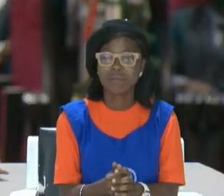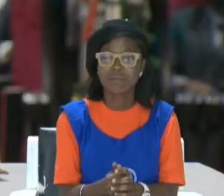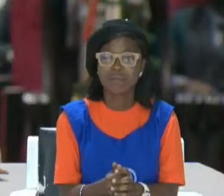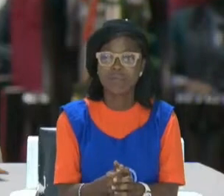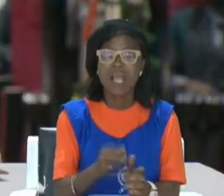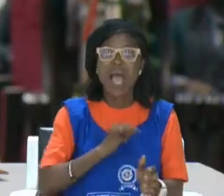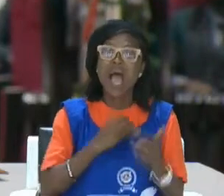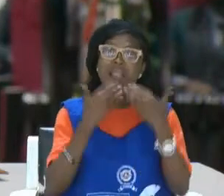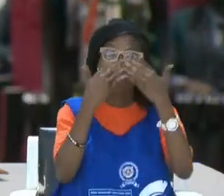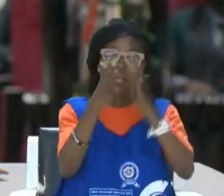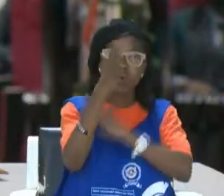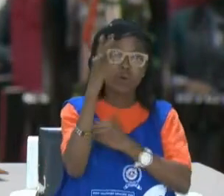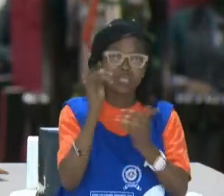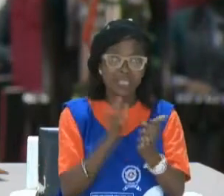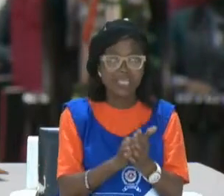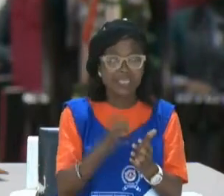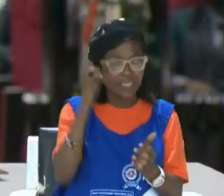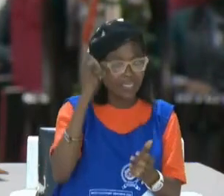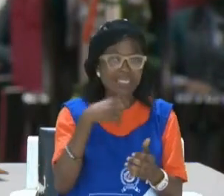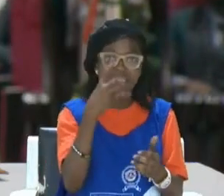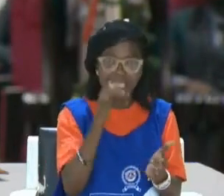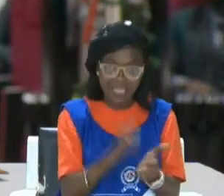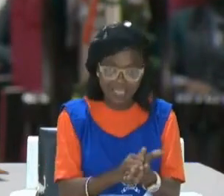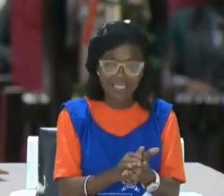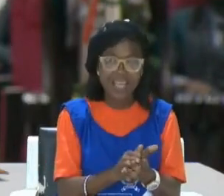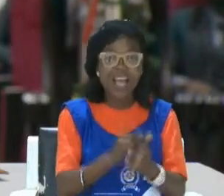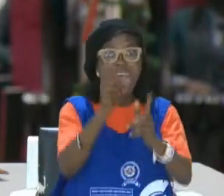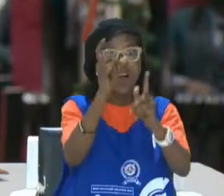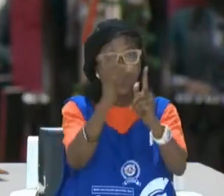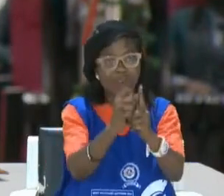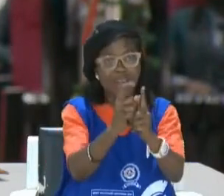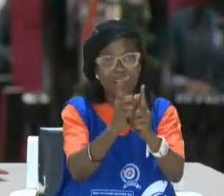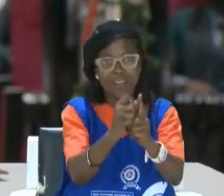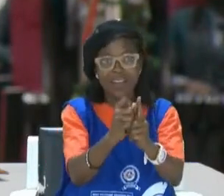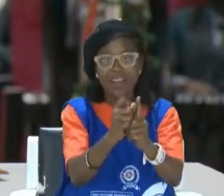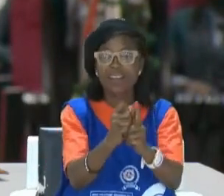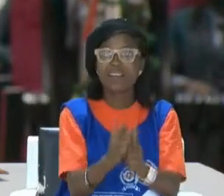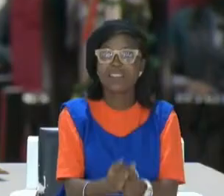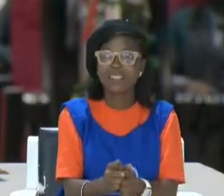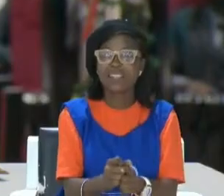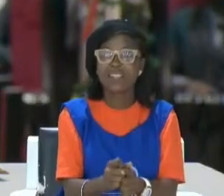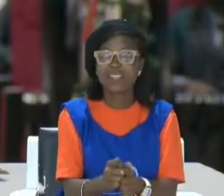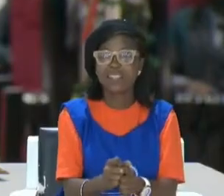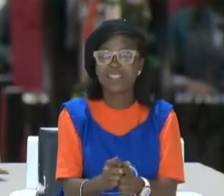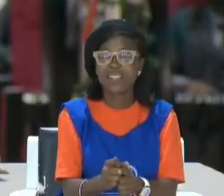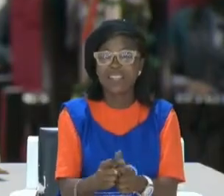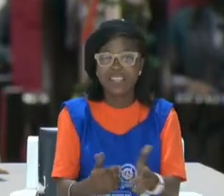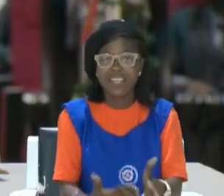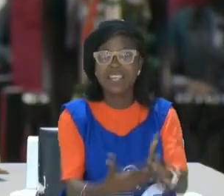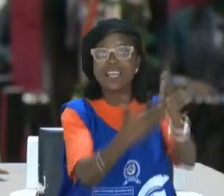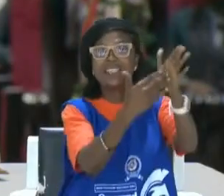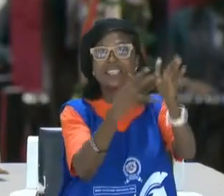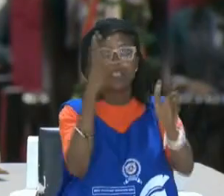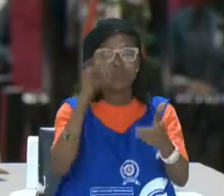I thank God that he said, "Rise, led him to Christ."